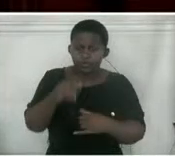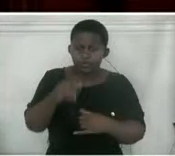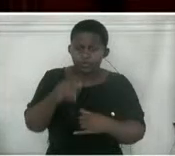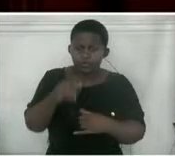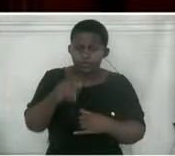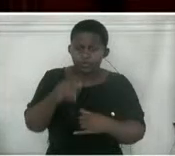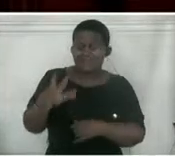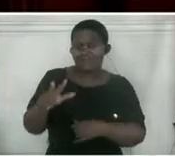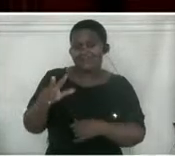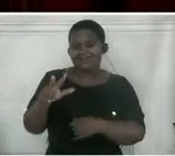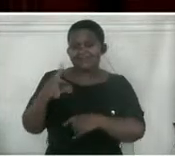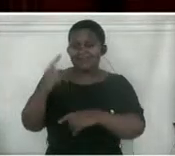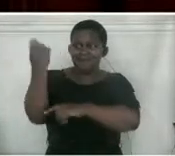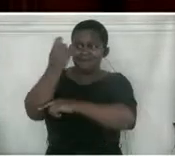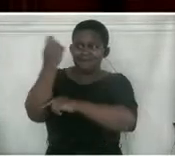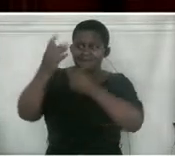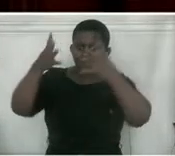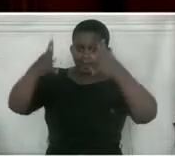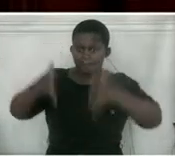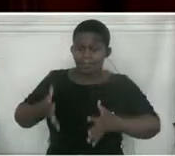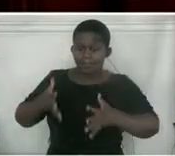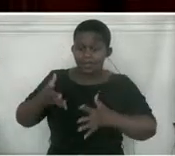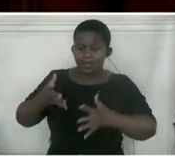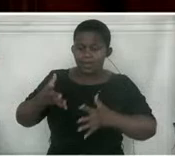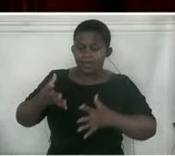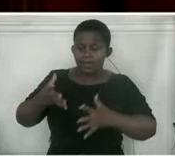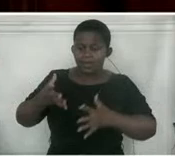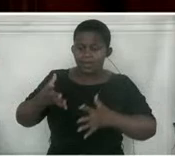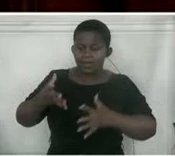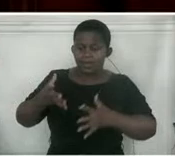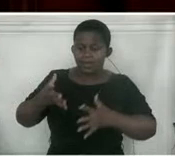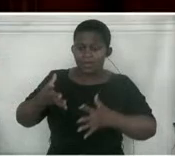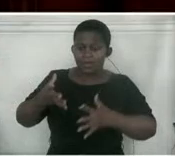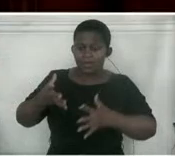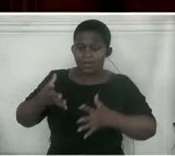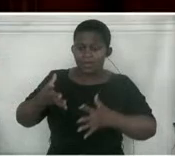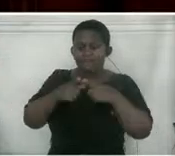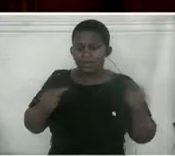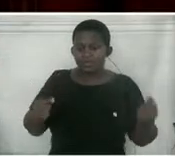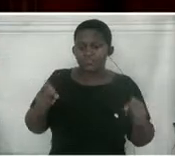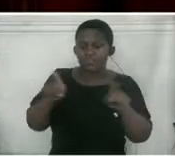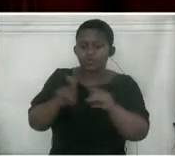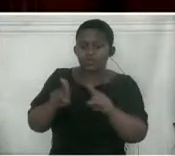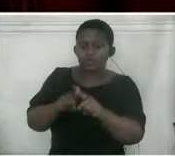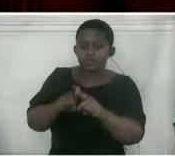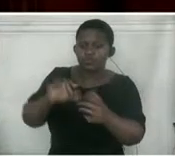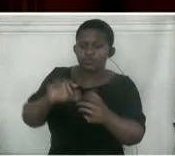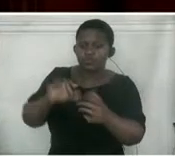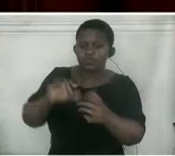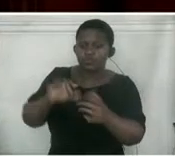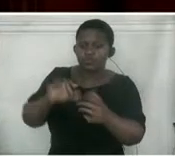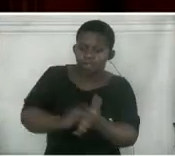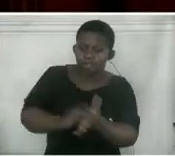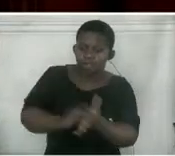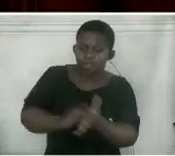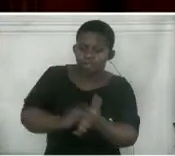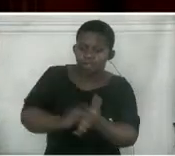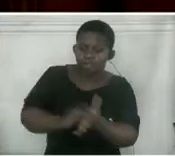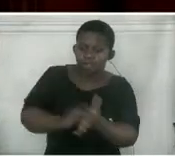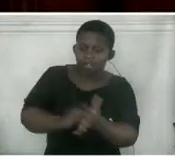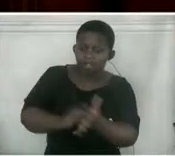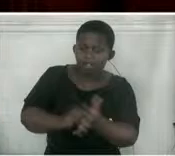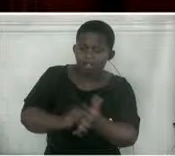228 farmers benefited from the RASET program, and they were able to sell their produce to the value